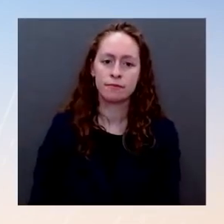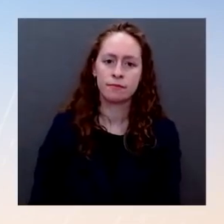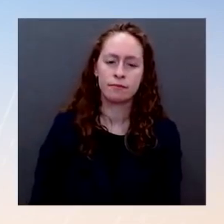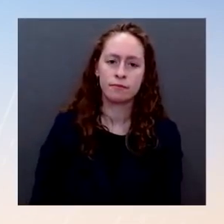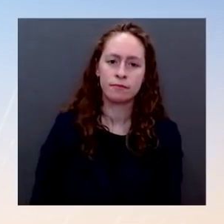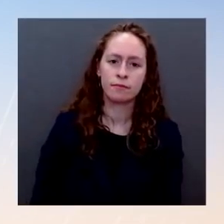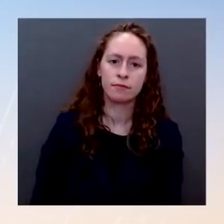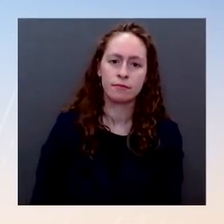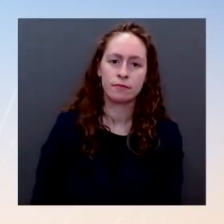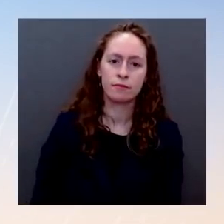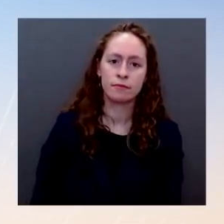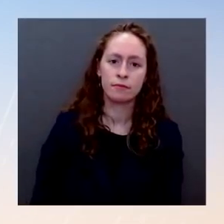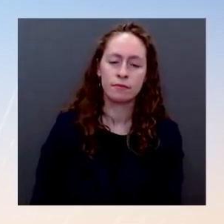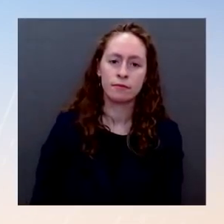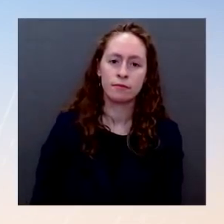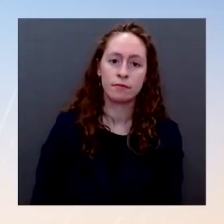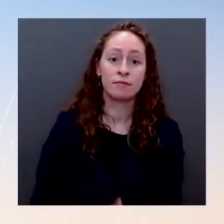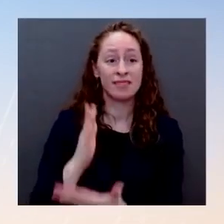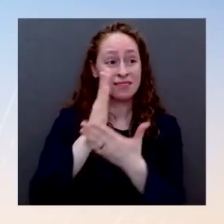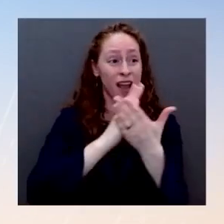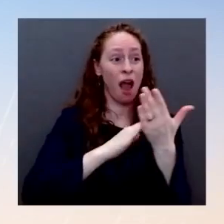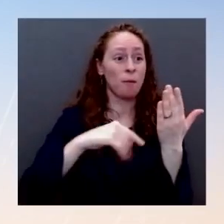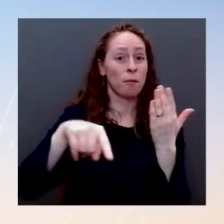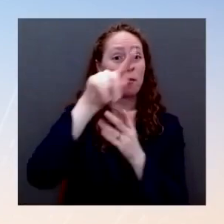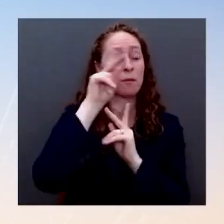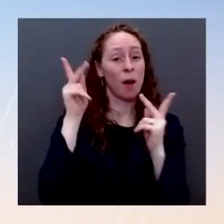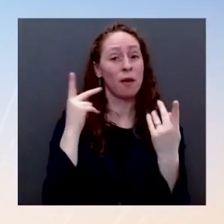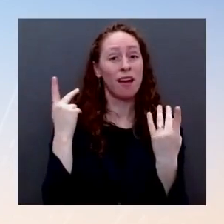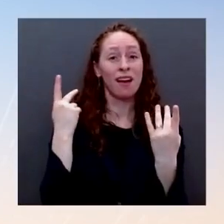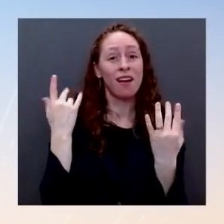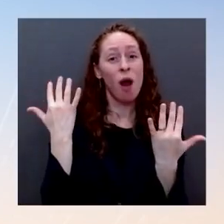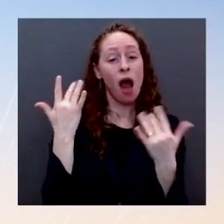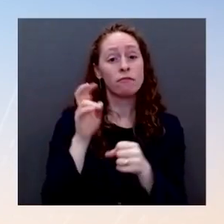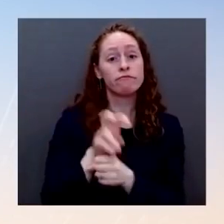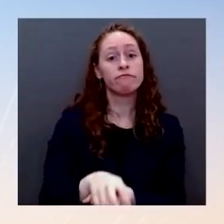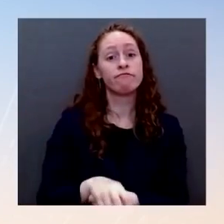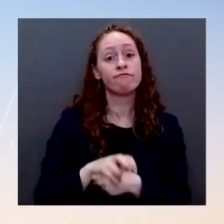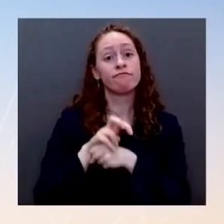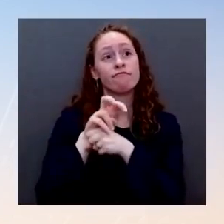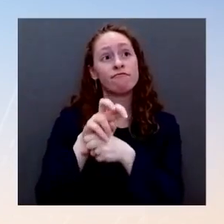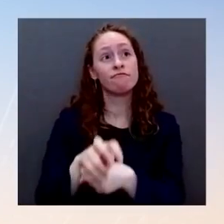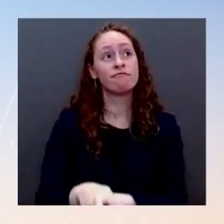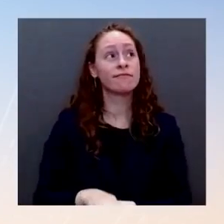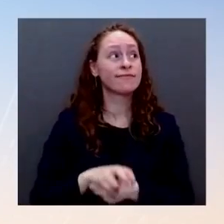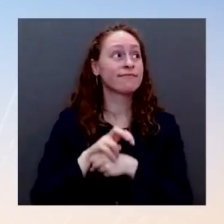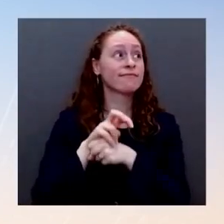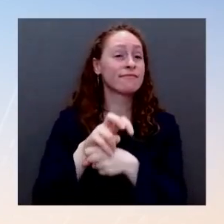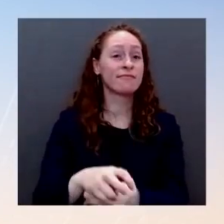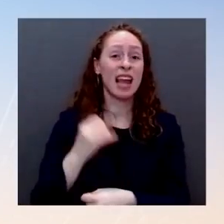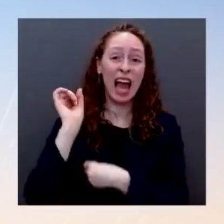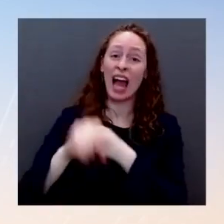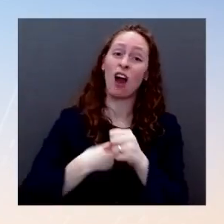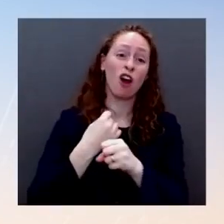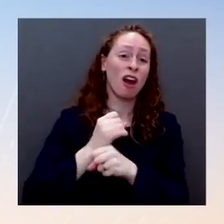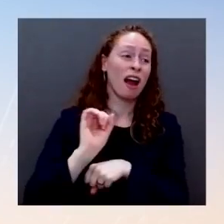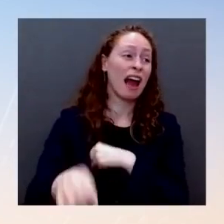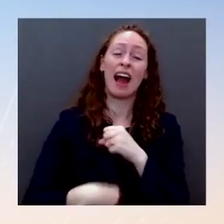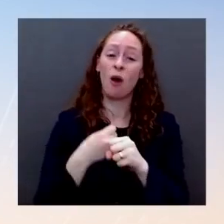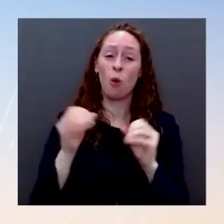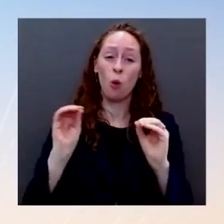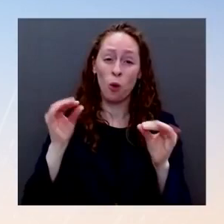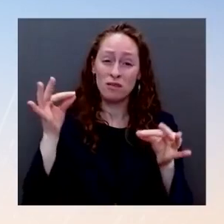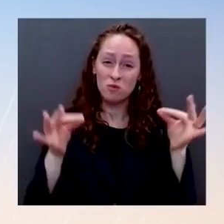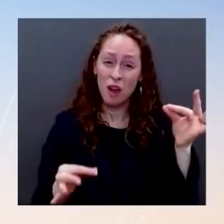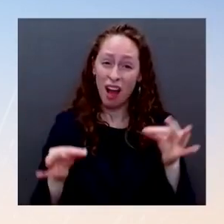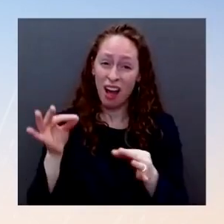Again, I would say this is what we see as one of the major, if not the major hindrance. Beyond that, I would point to the Department of Defense, but